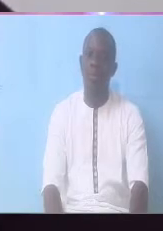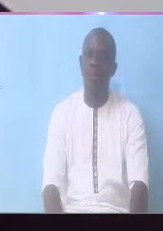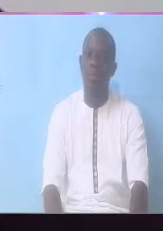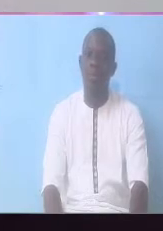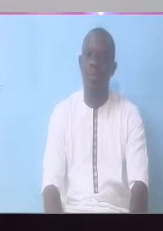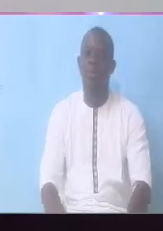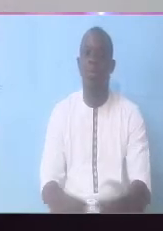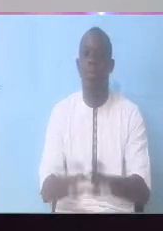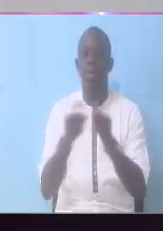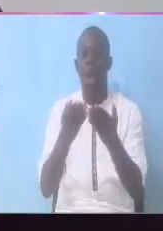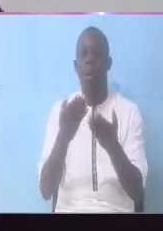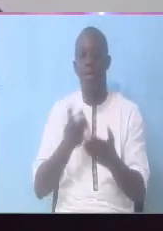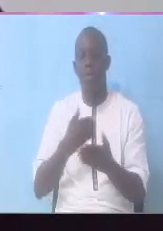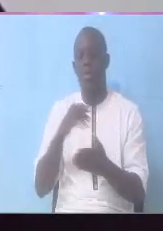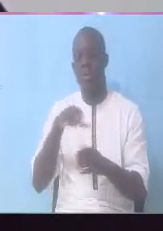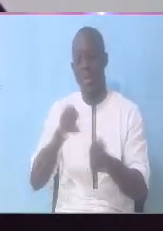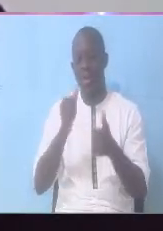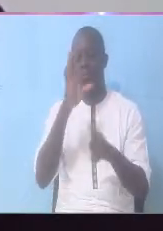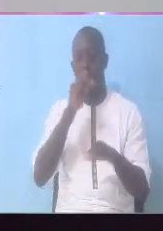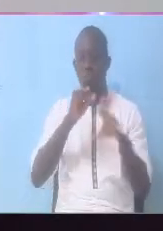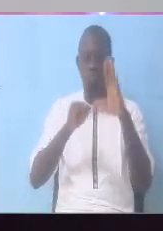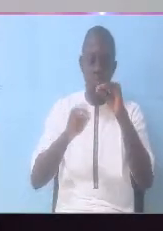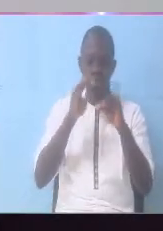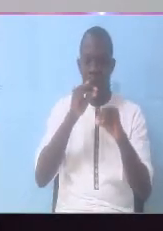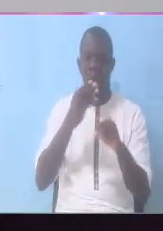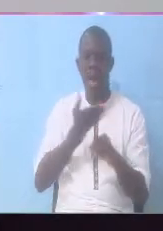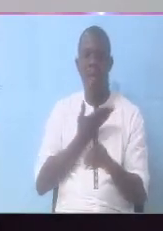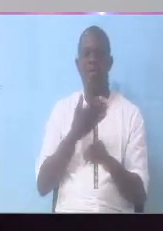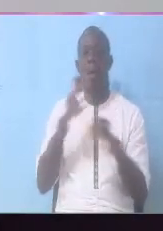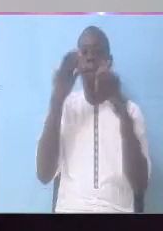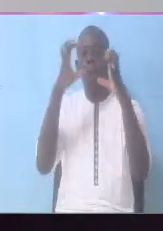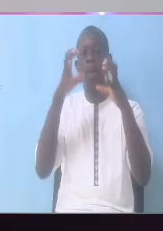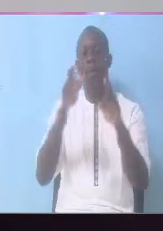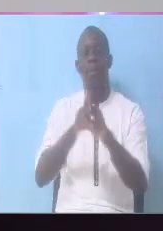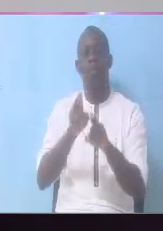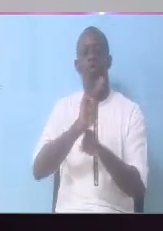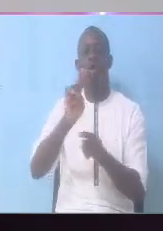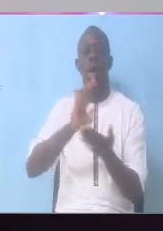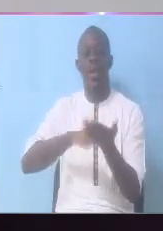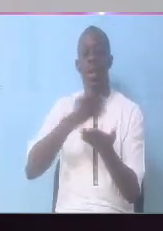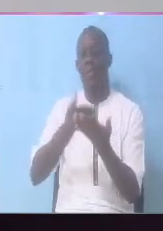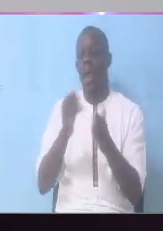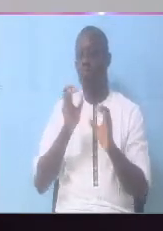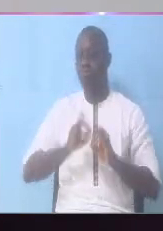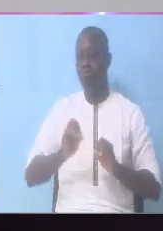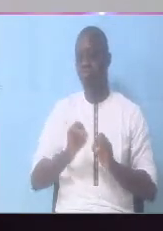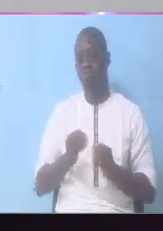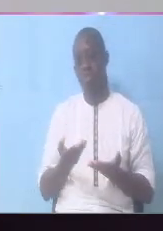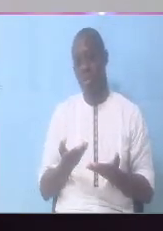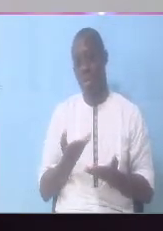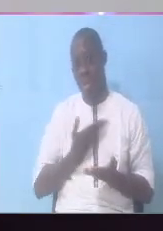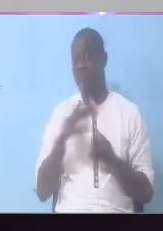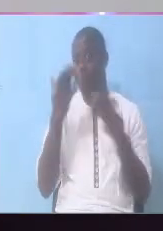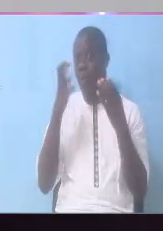start talking, and then there was a problem of misinterpretation or translation, sorry, to translate.